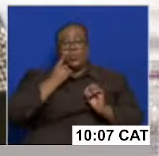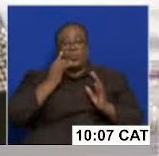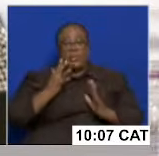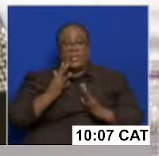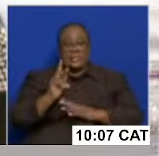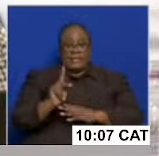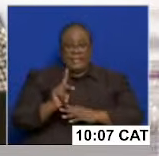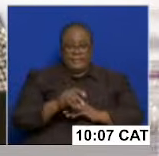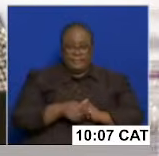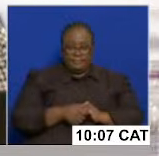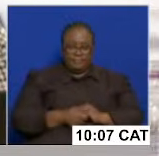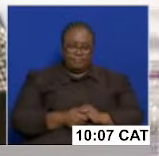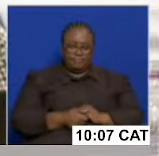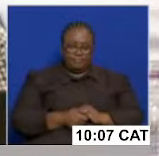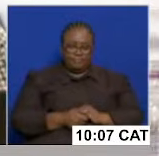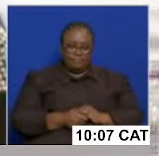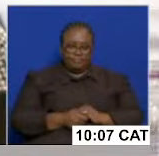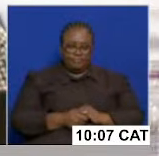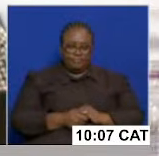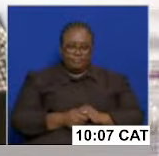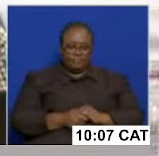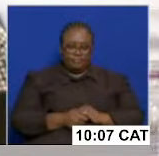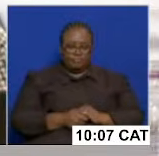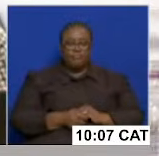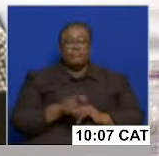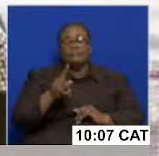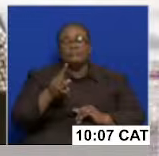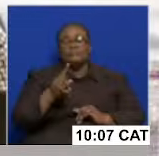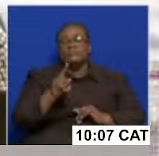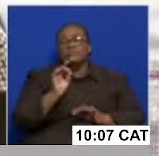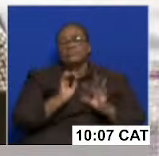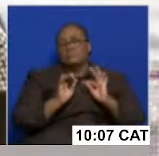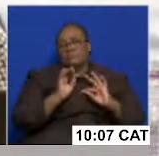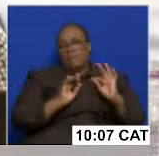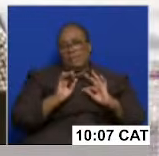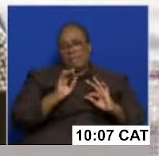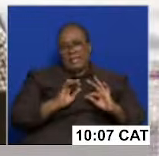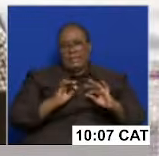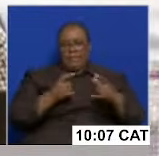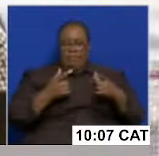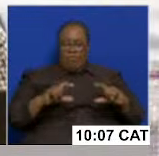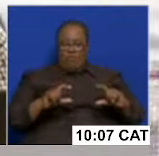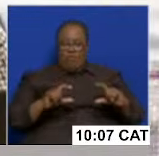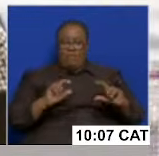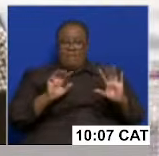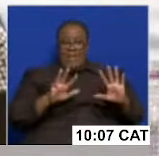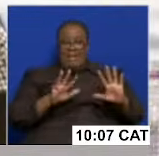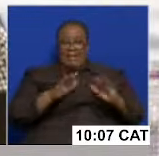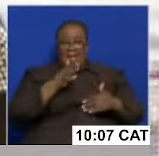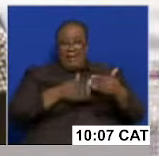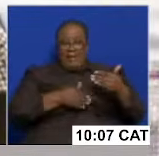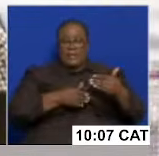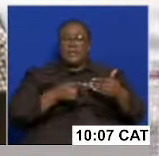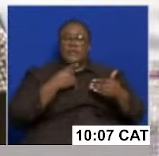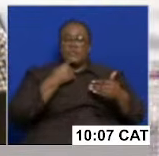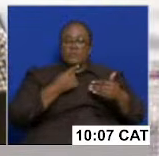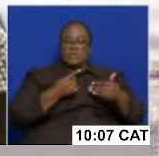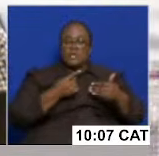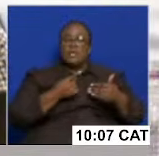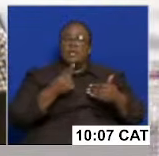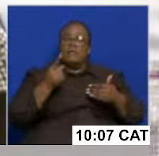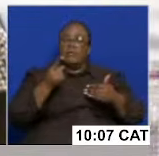You indicate at the end of paragraph 9 that you then gave these details. So you gave the details of